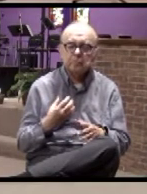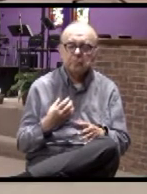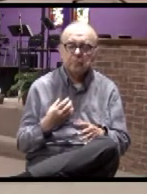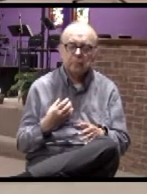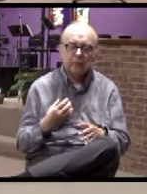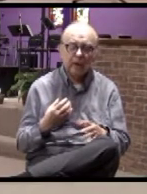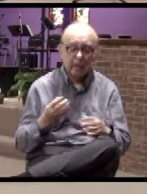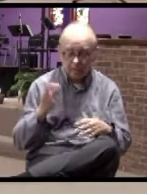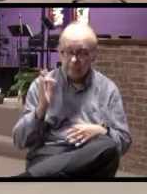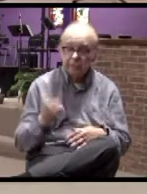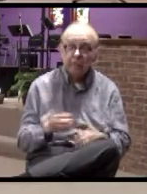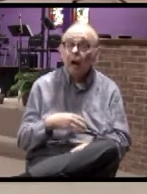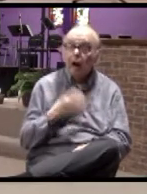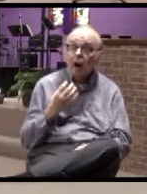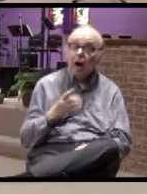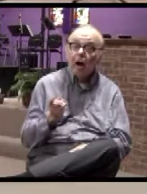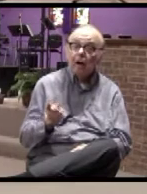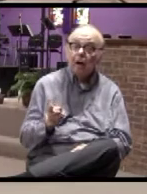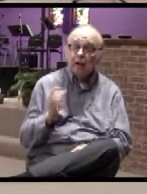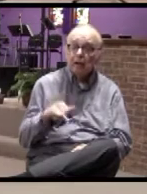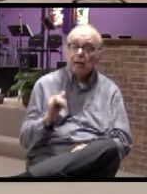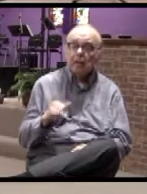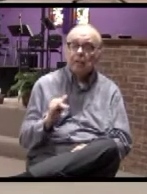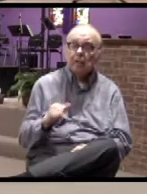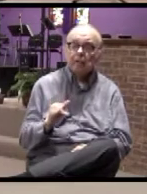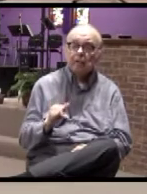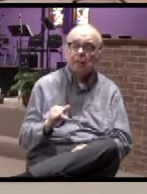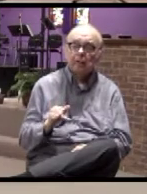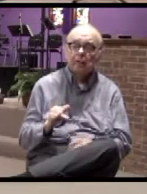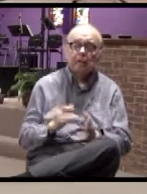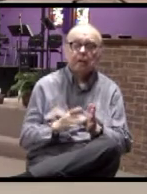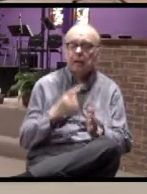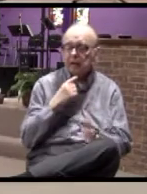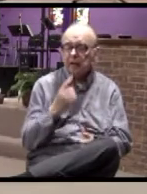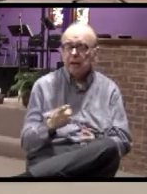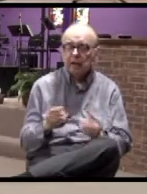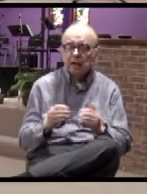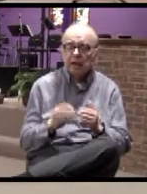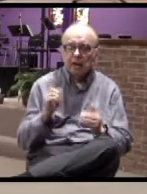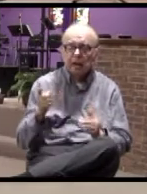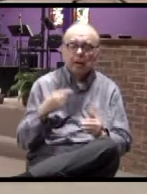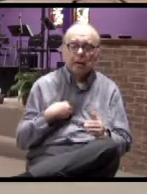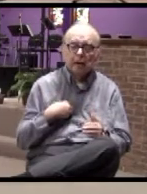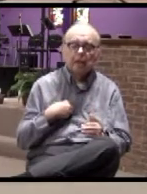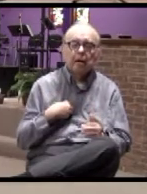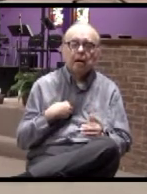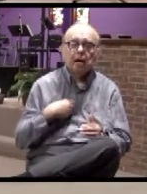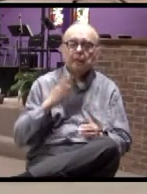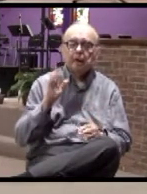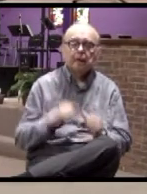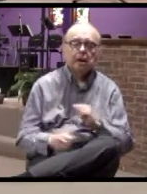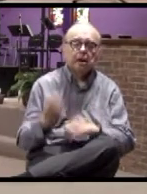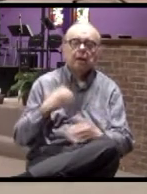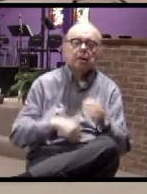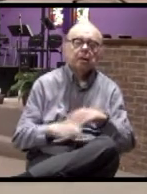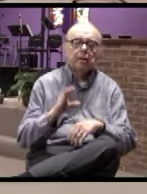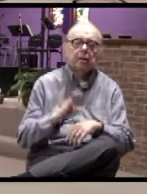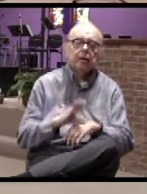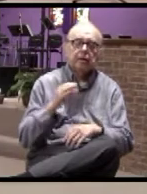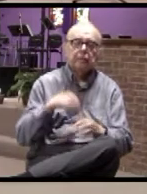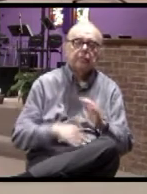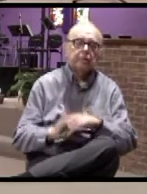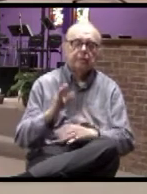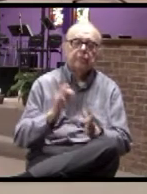little shock said. Oh, yes, she replied. Jesus said even he hasn't been able to get into your church, and he's been trying for